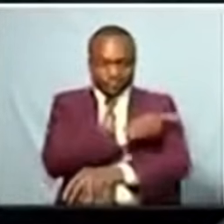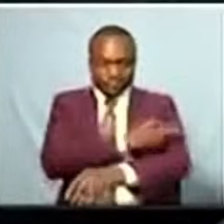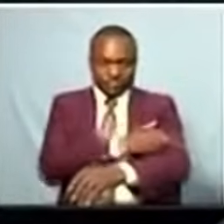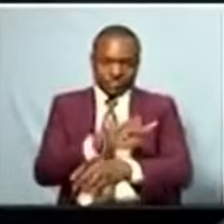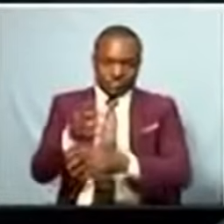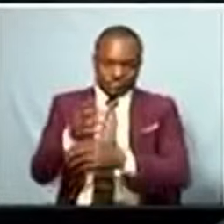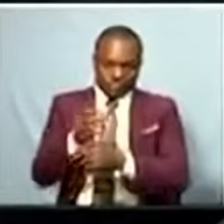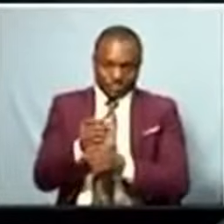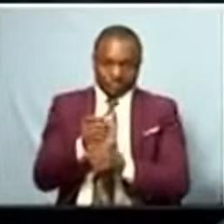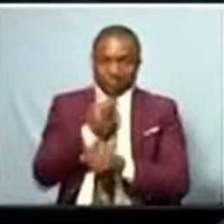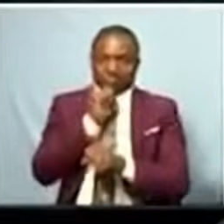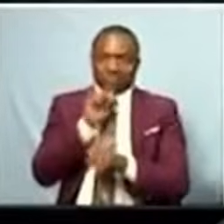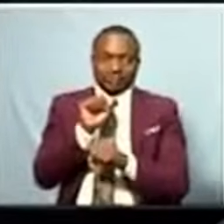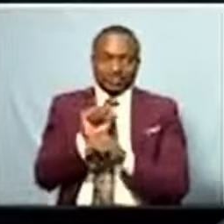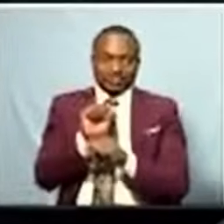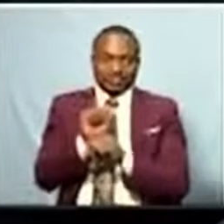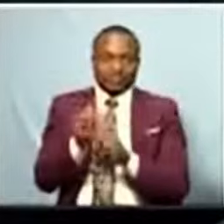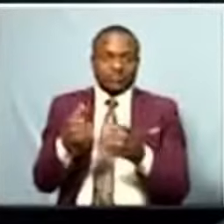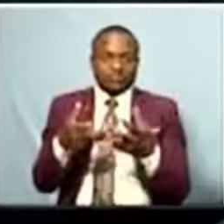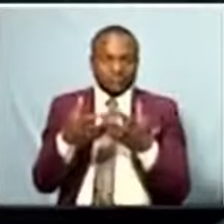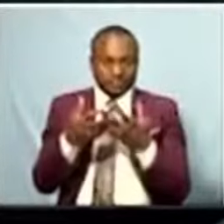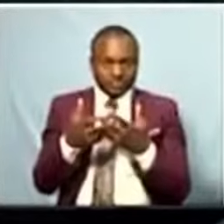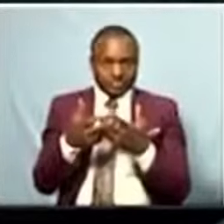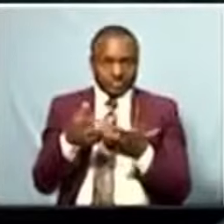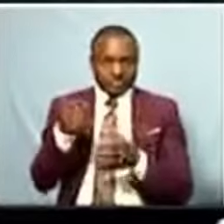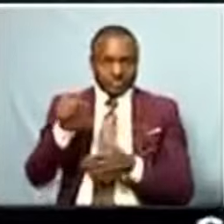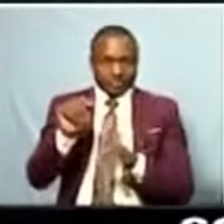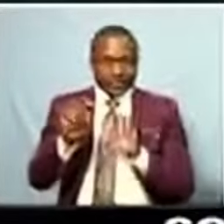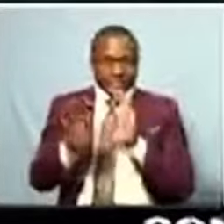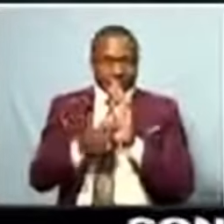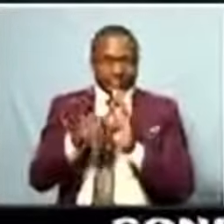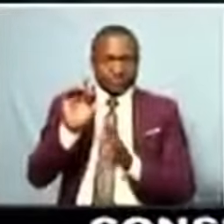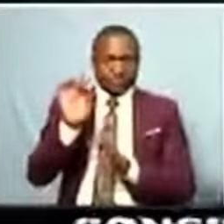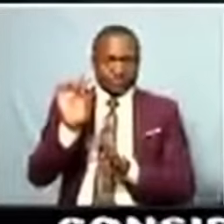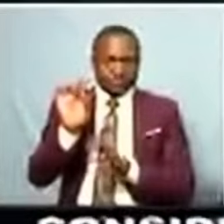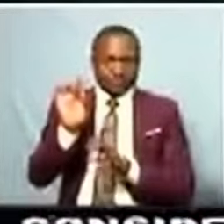received non-functional equipment worth